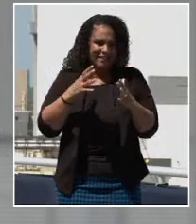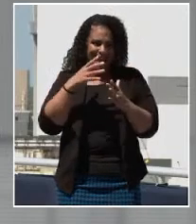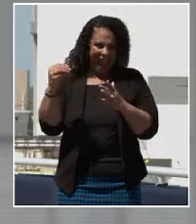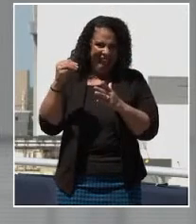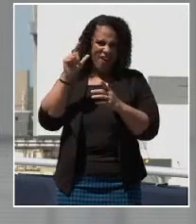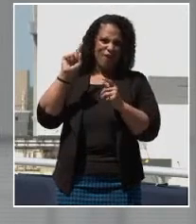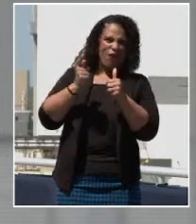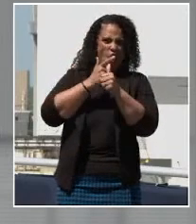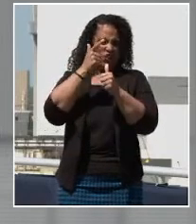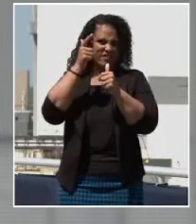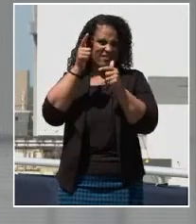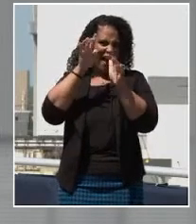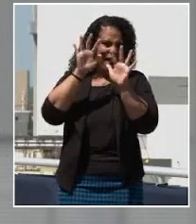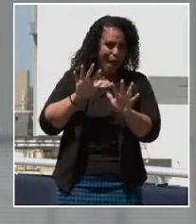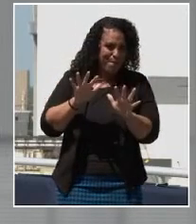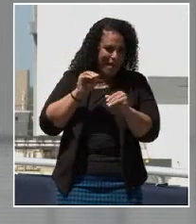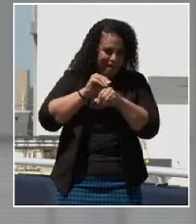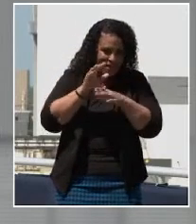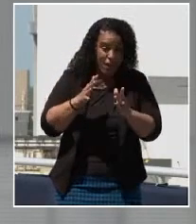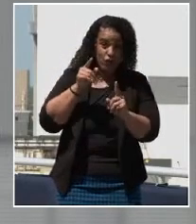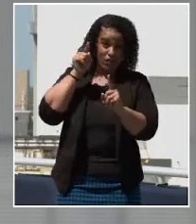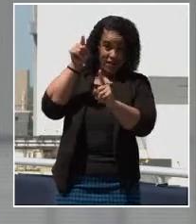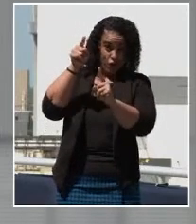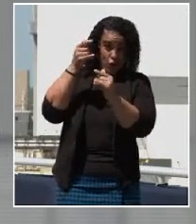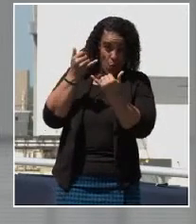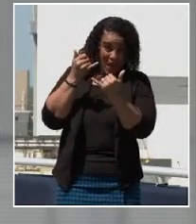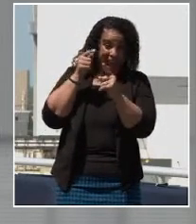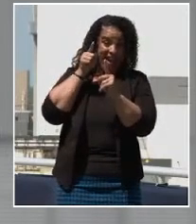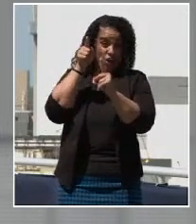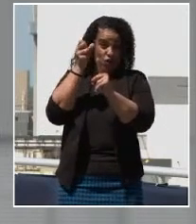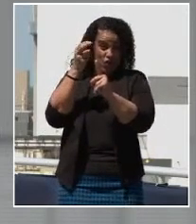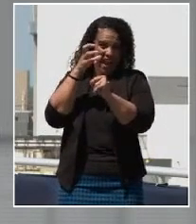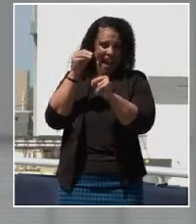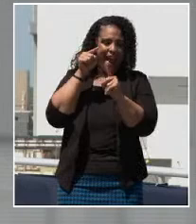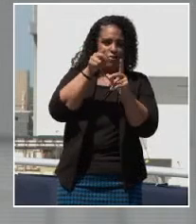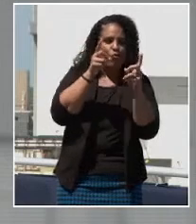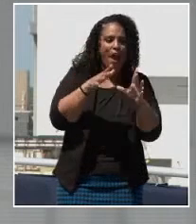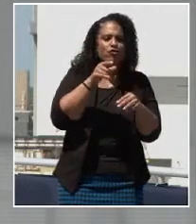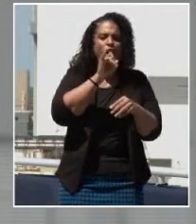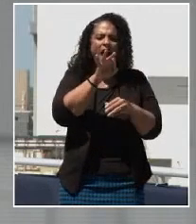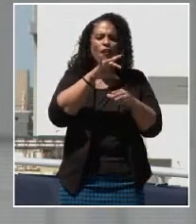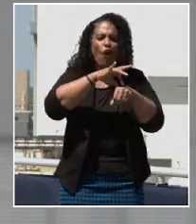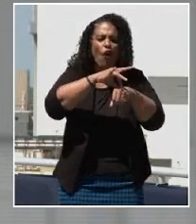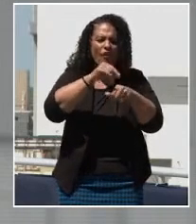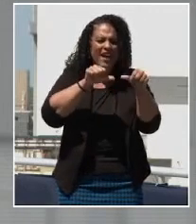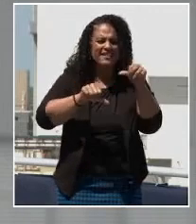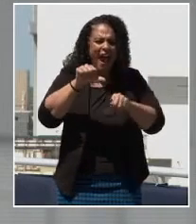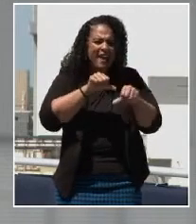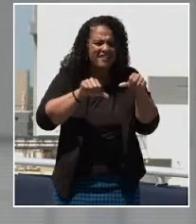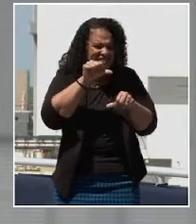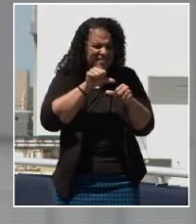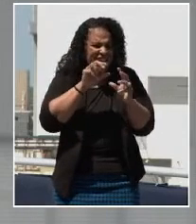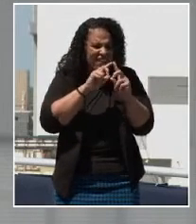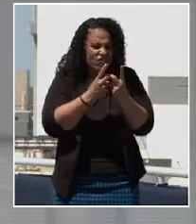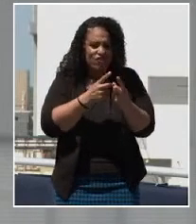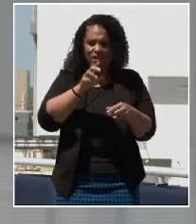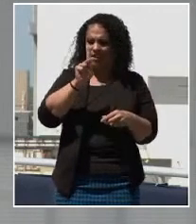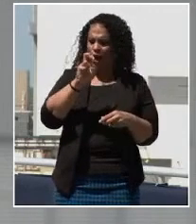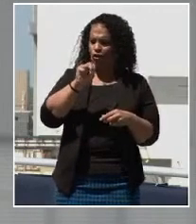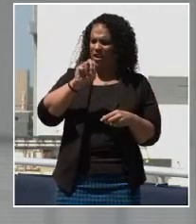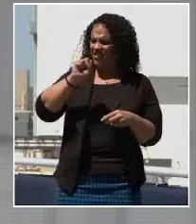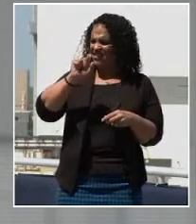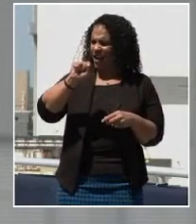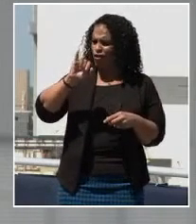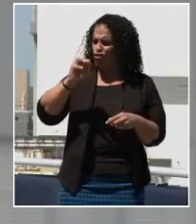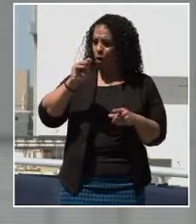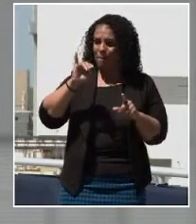adviser and today she and the director of NASA's earth science division Karen St Germain